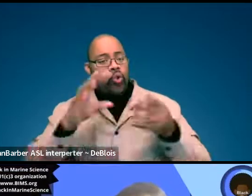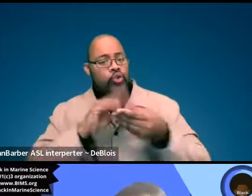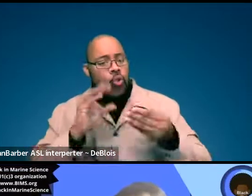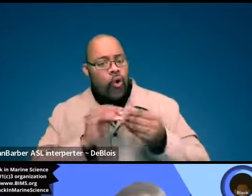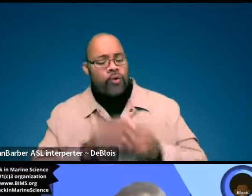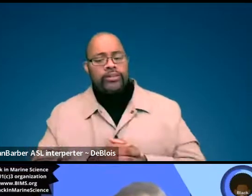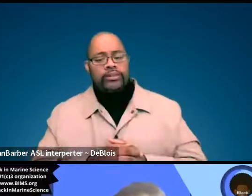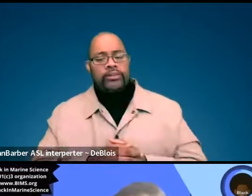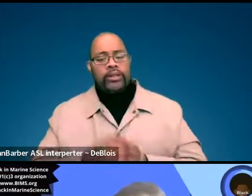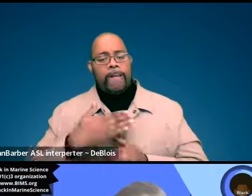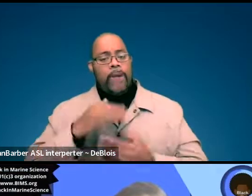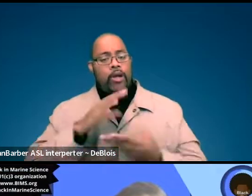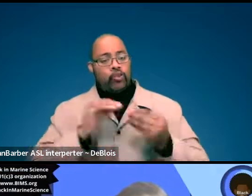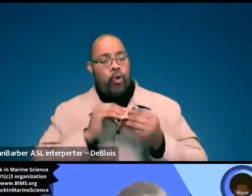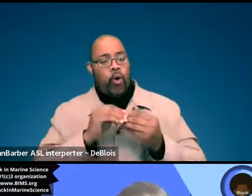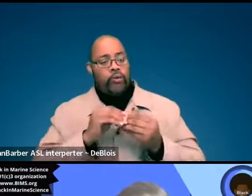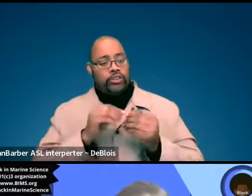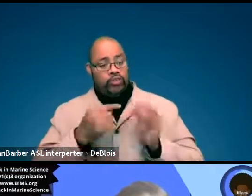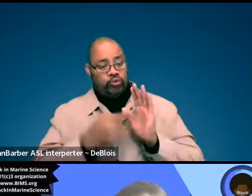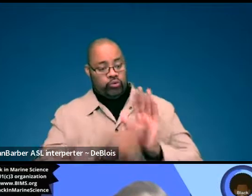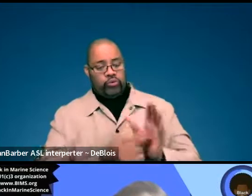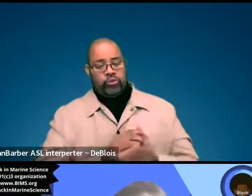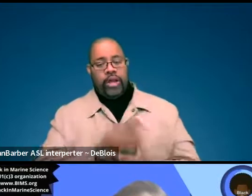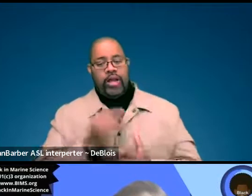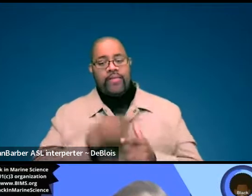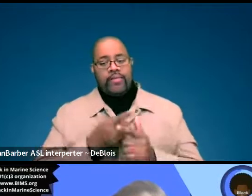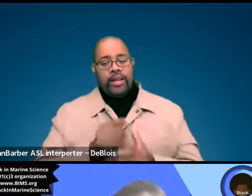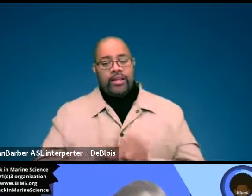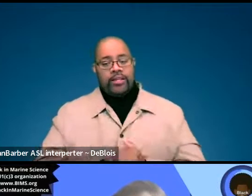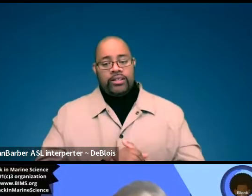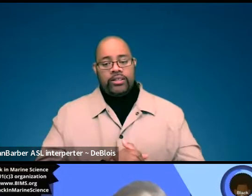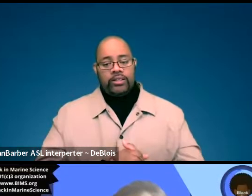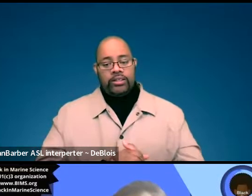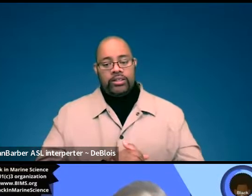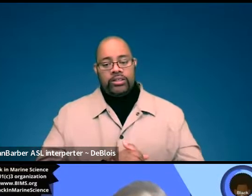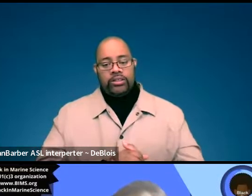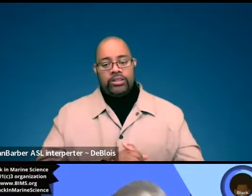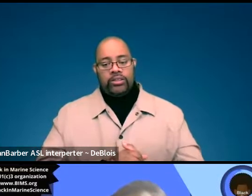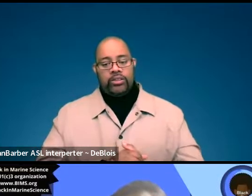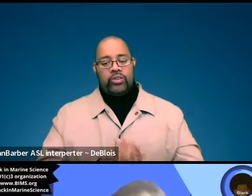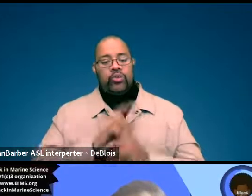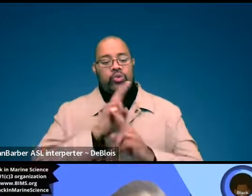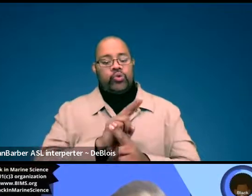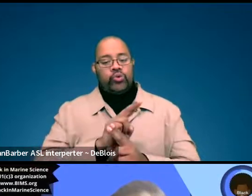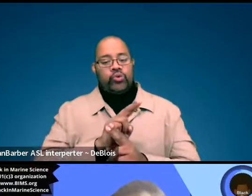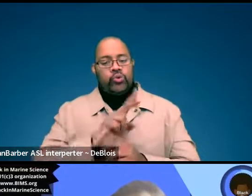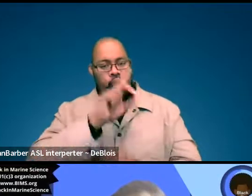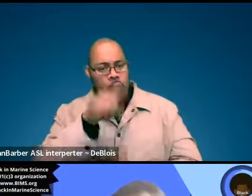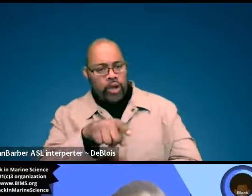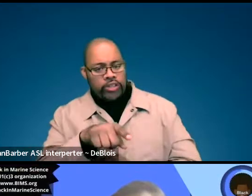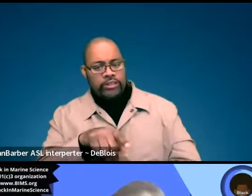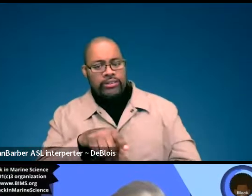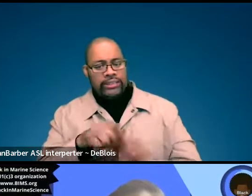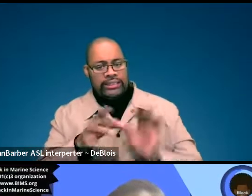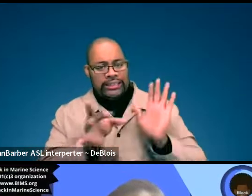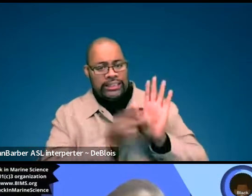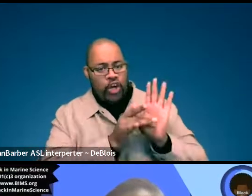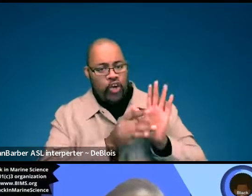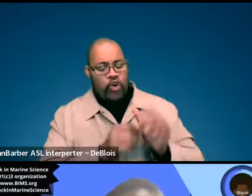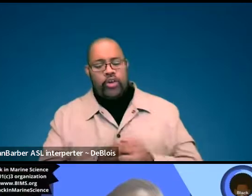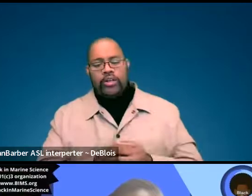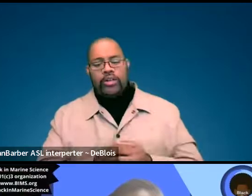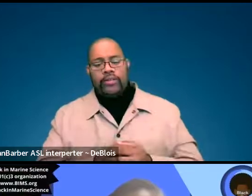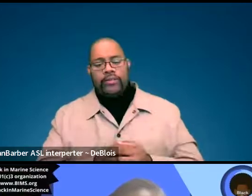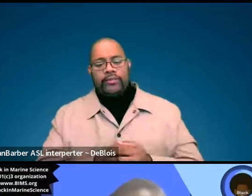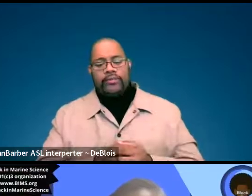in my stories feature, and then use the question sticker